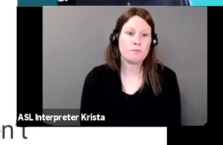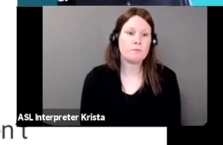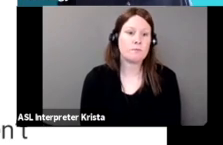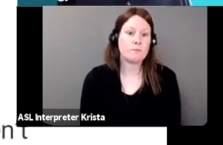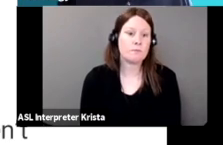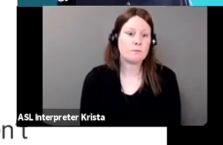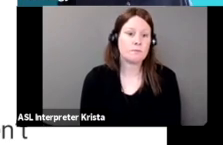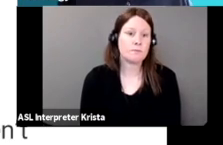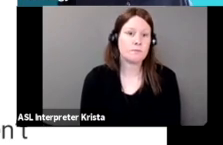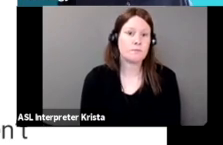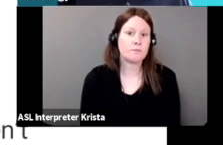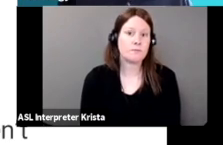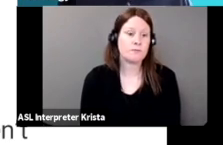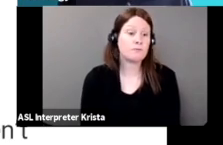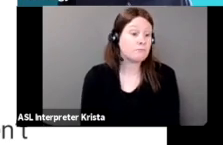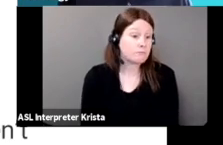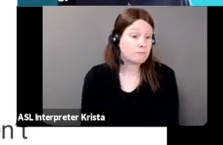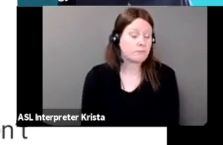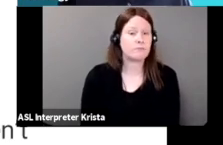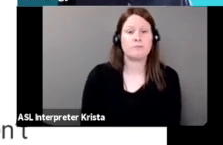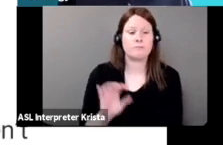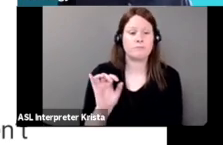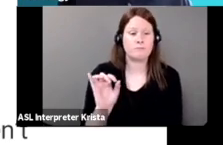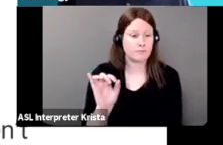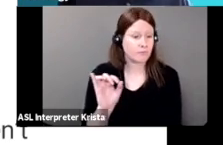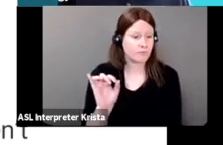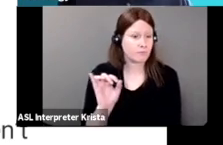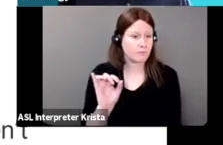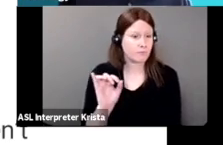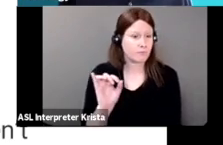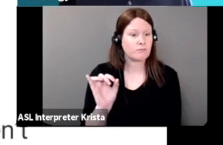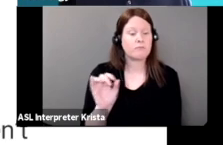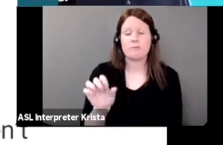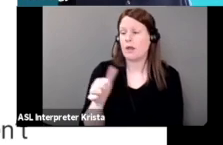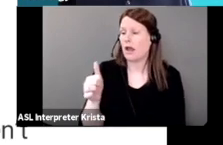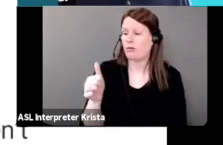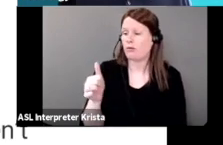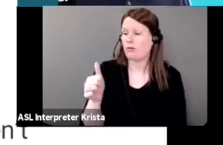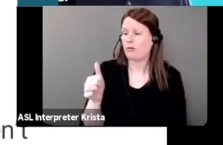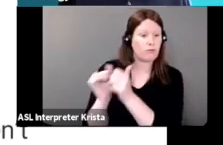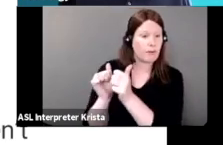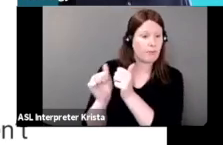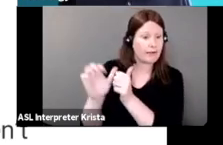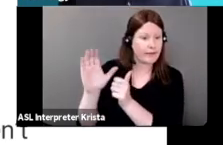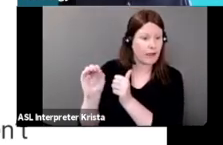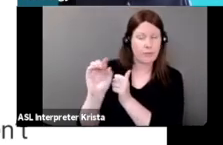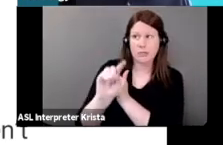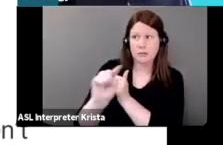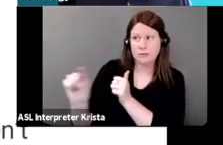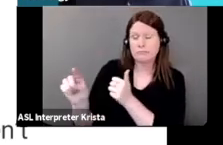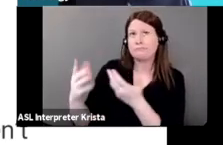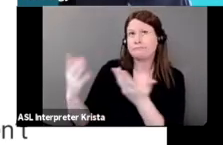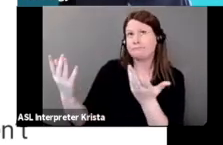Now, another aspect is countering infringement claims from competitors. So if, for instance, you